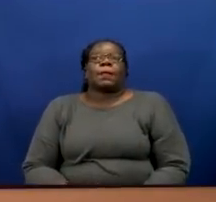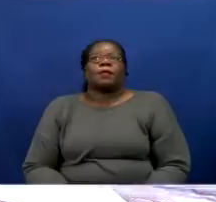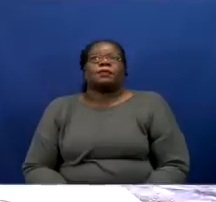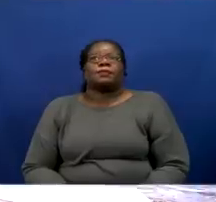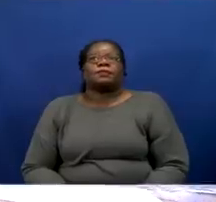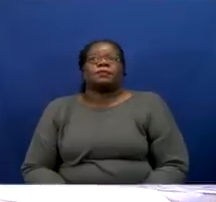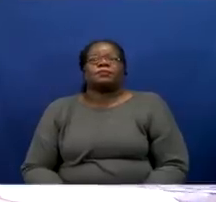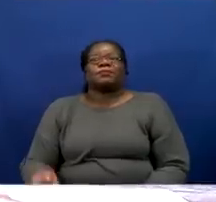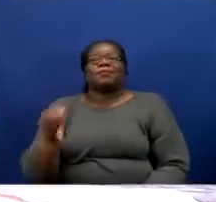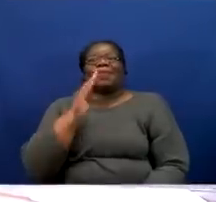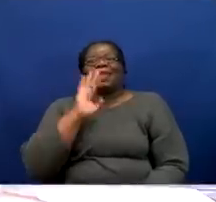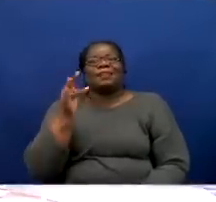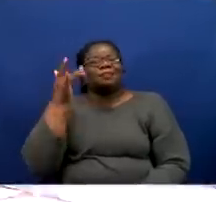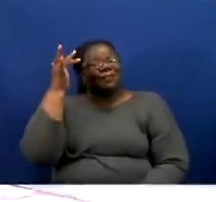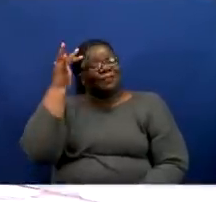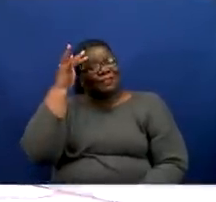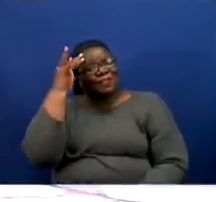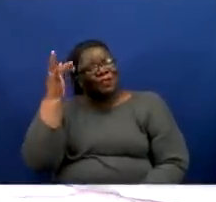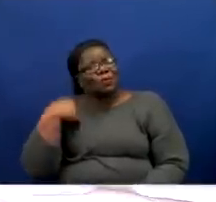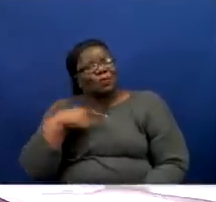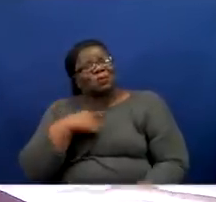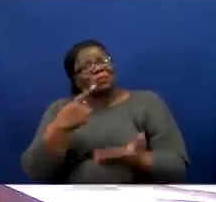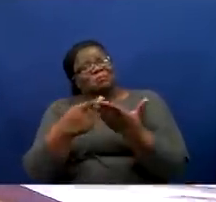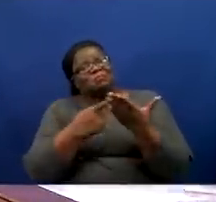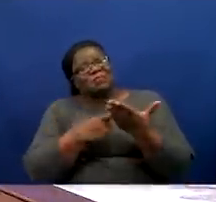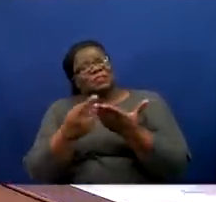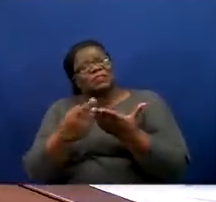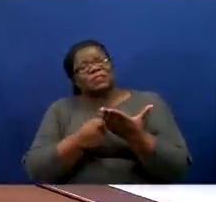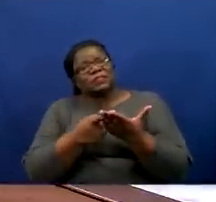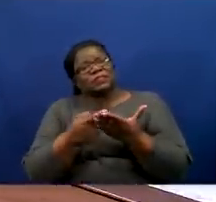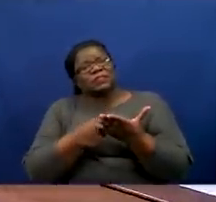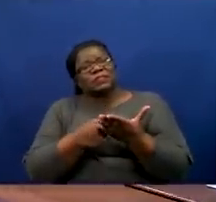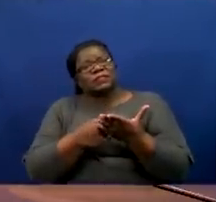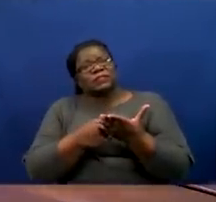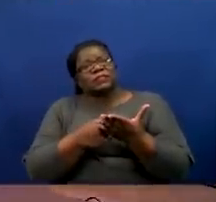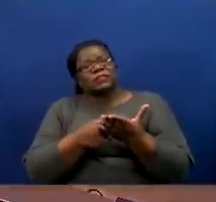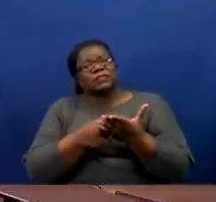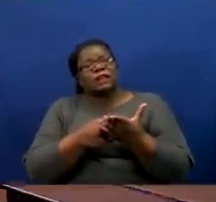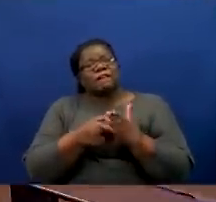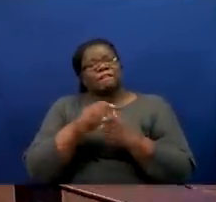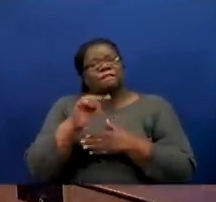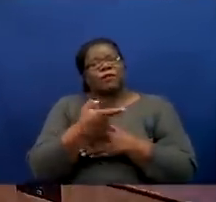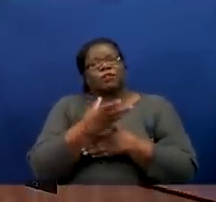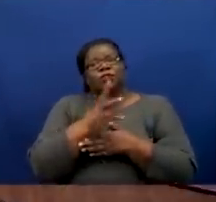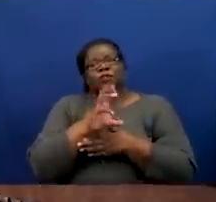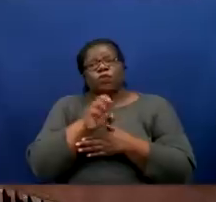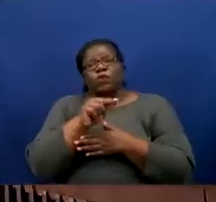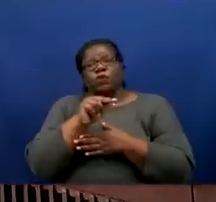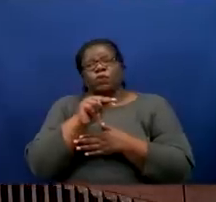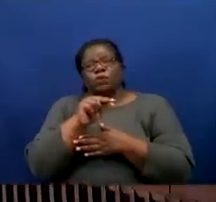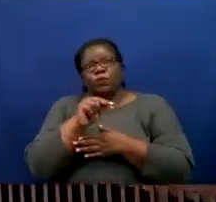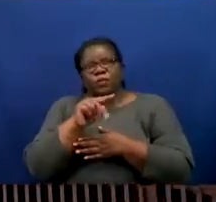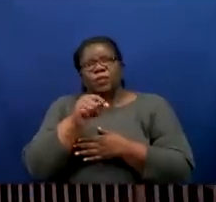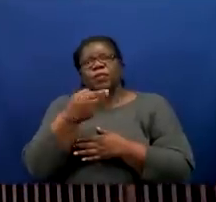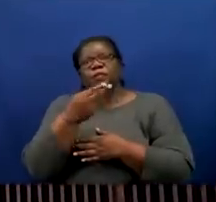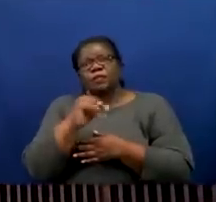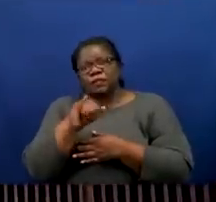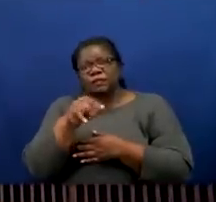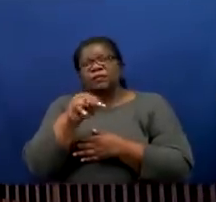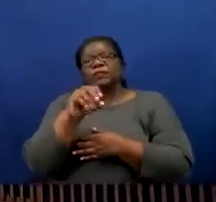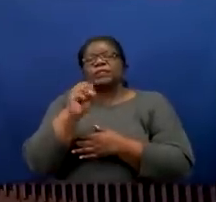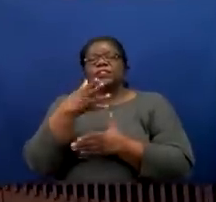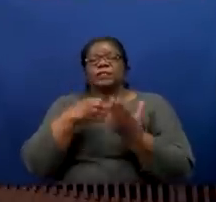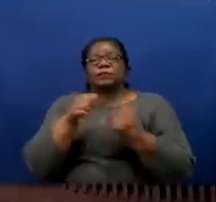I'll never forget it. I'll never forget it. We were talking about that passage in 1 Corinthians chapter 12 when Paul is talking about the thorn in his